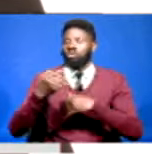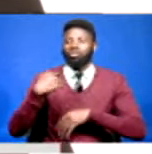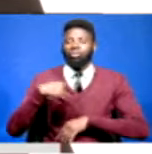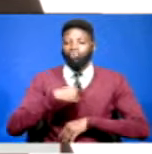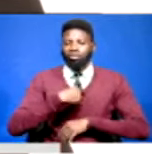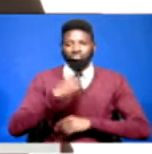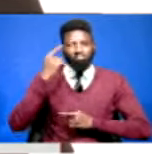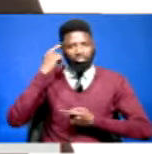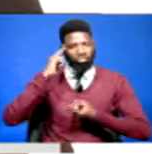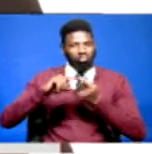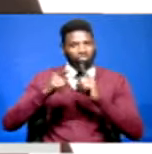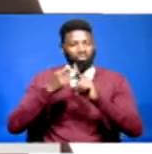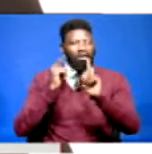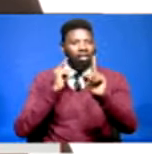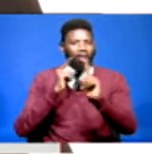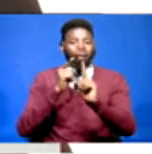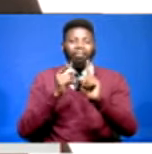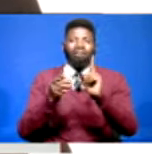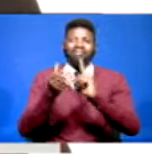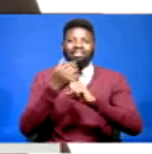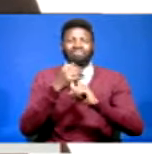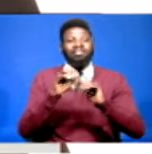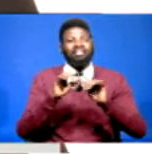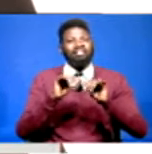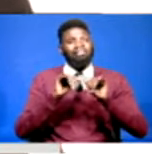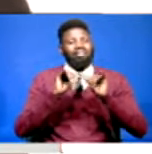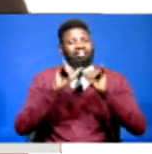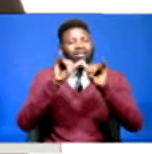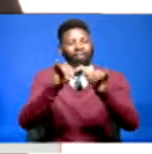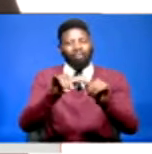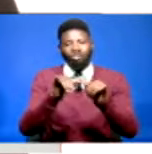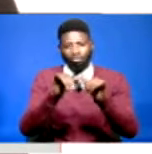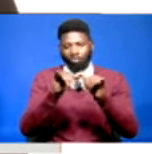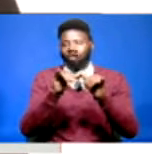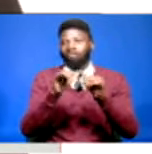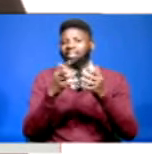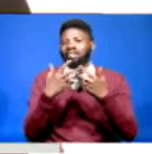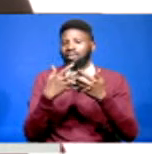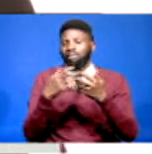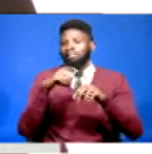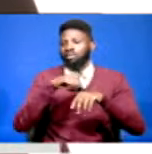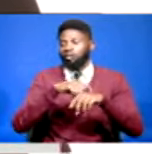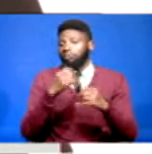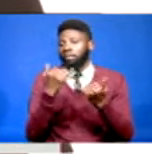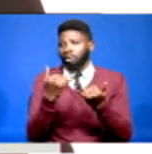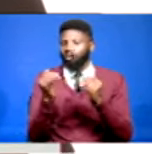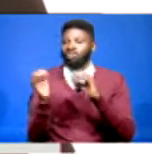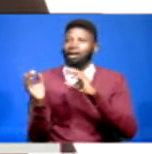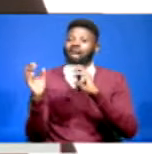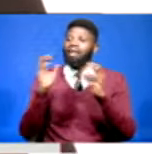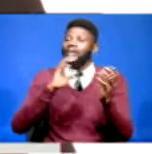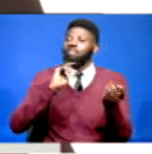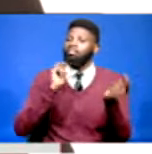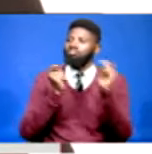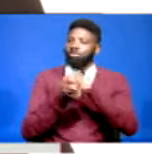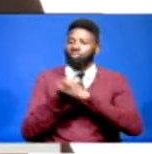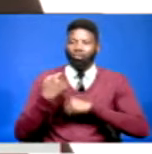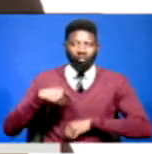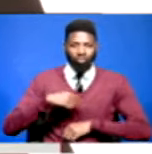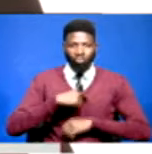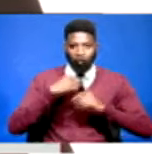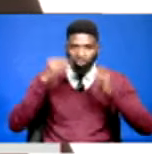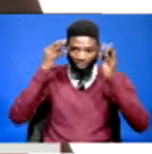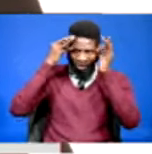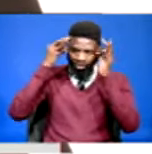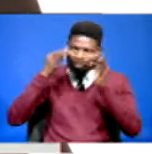achieve sustainable engineering in this era of climate change. We have resolutions touching on increasing